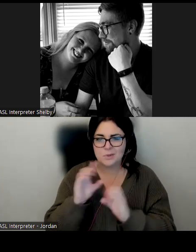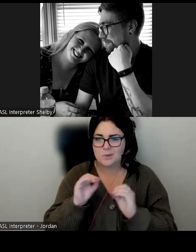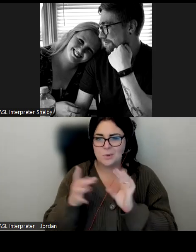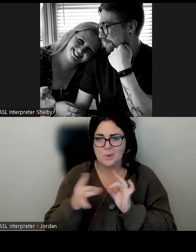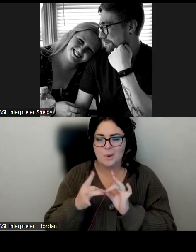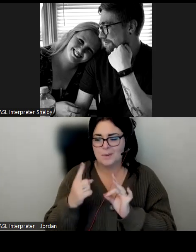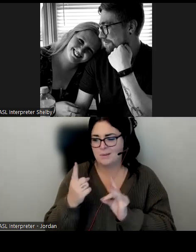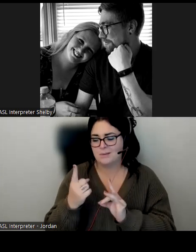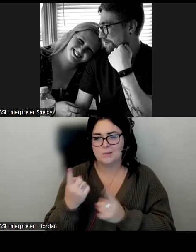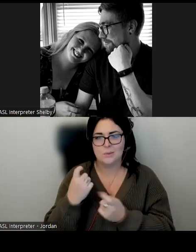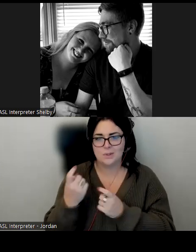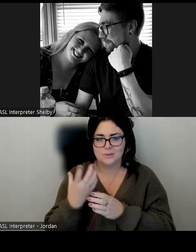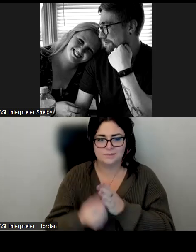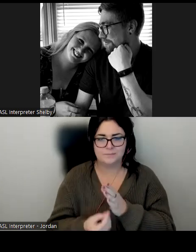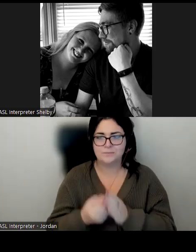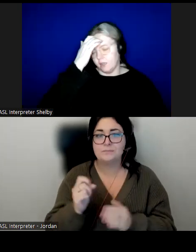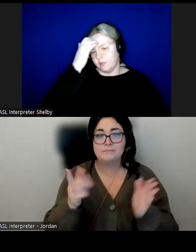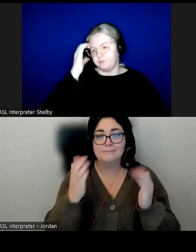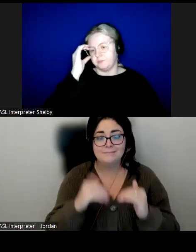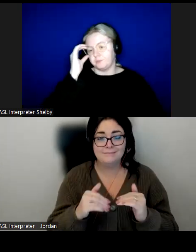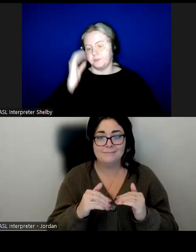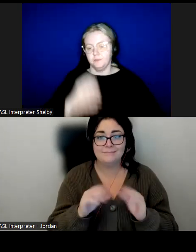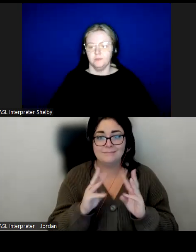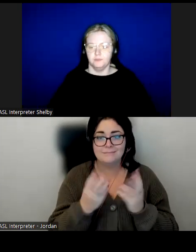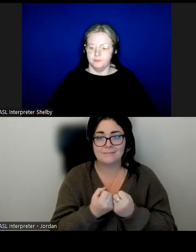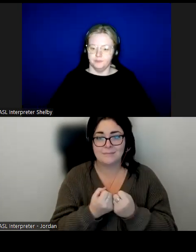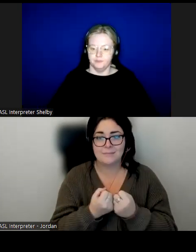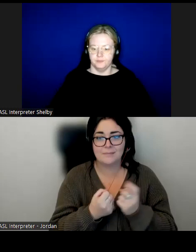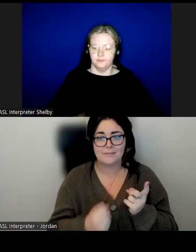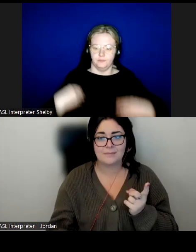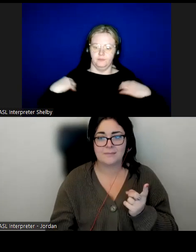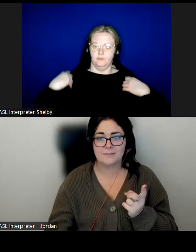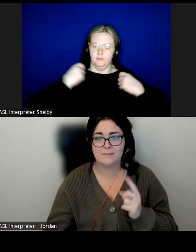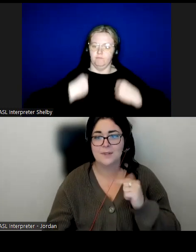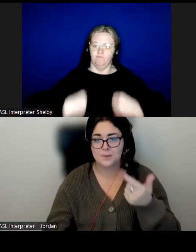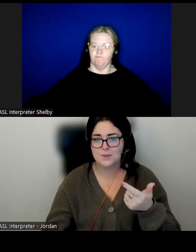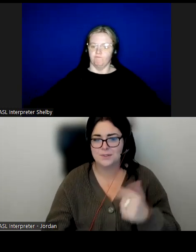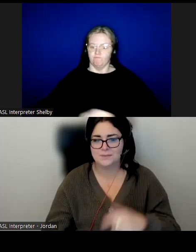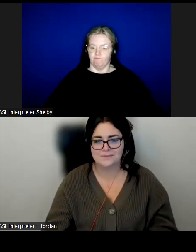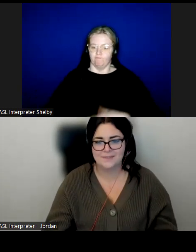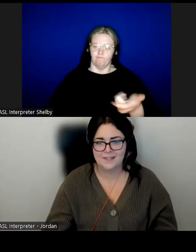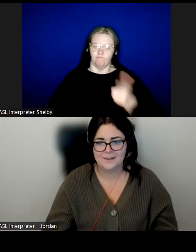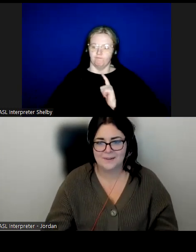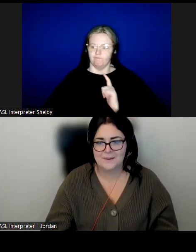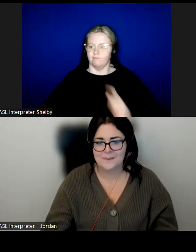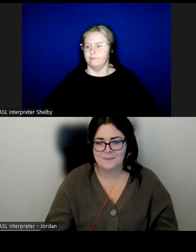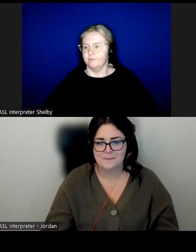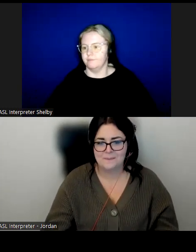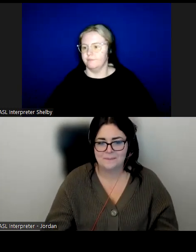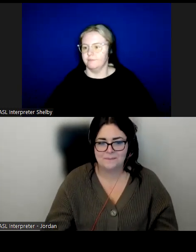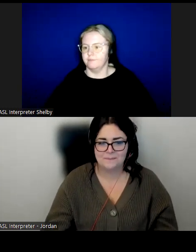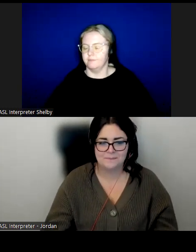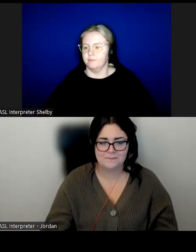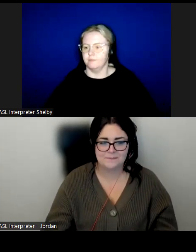overlooking a question there. Our next session, Let's Talk About, session will be on November the 1st, and this is Common